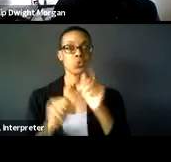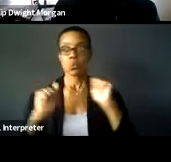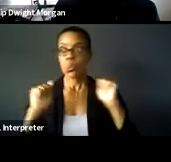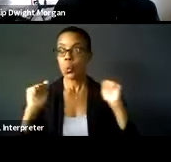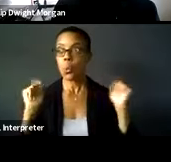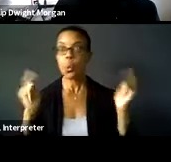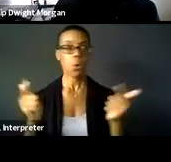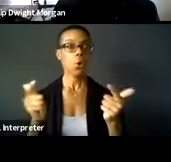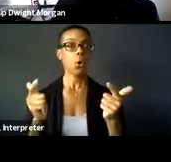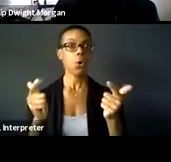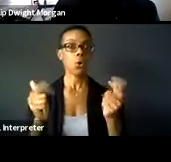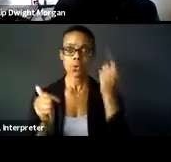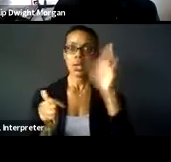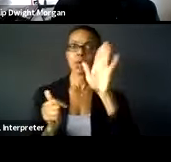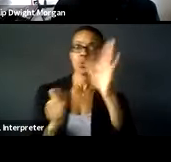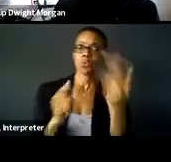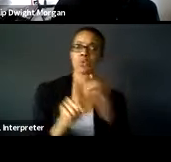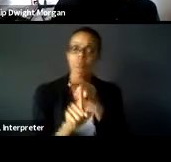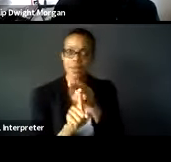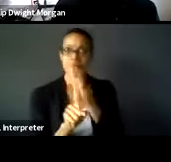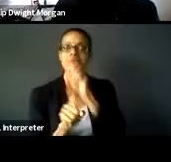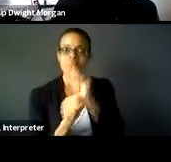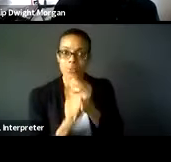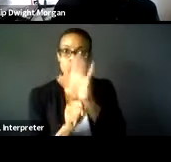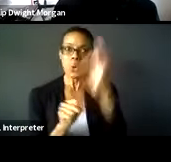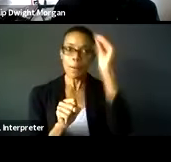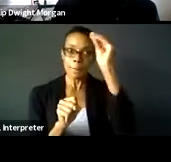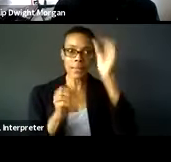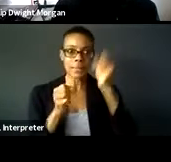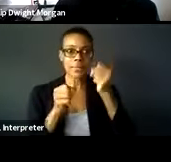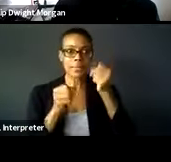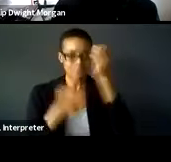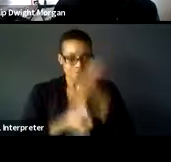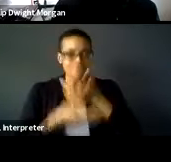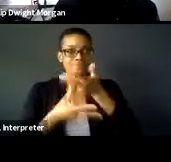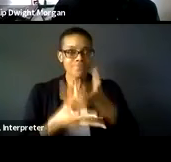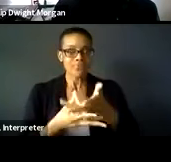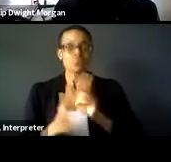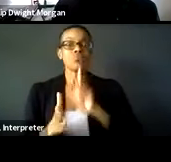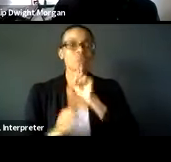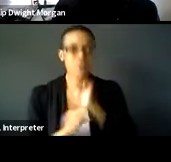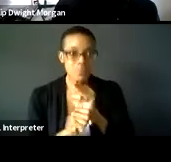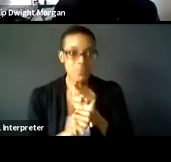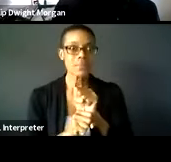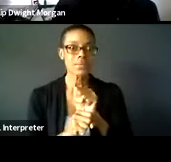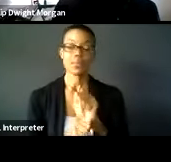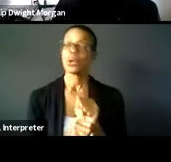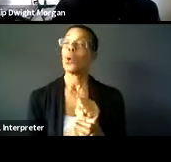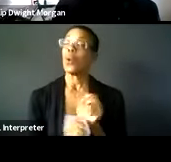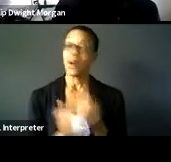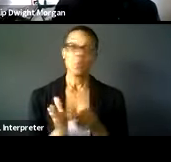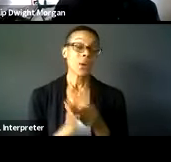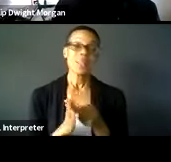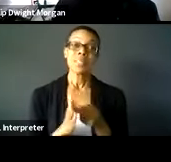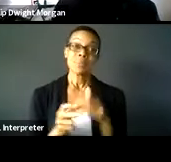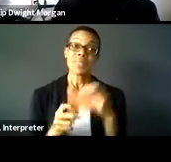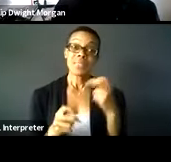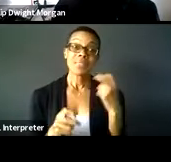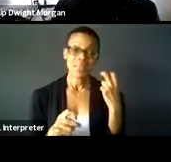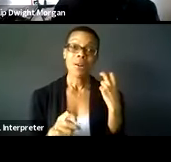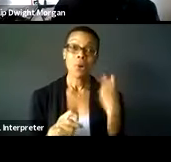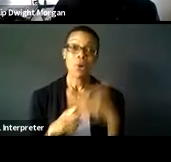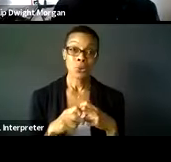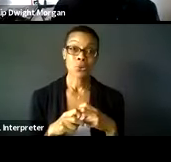that where you're coming from. So to be honest, it has been very hard, but